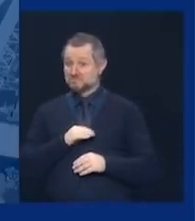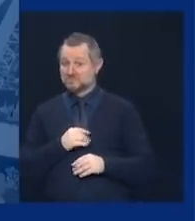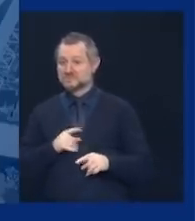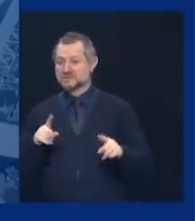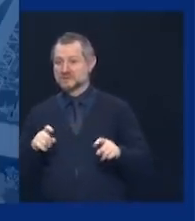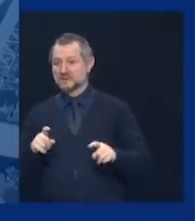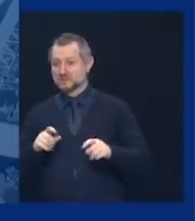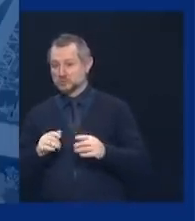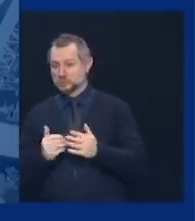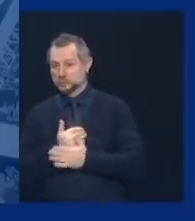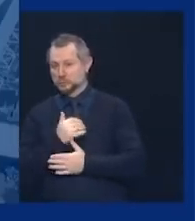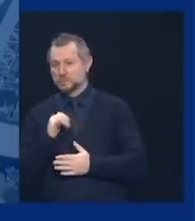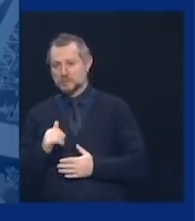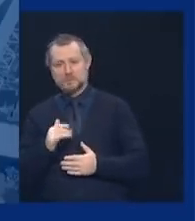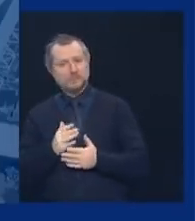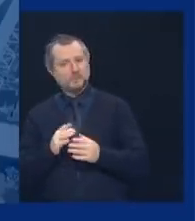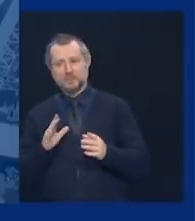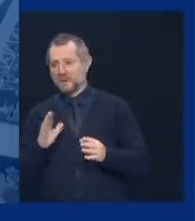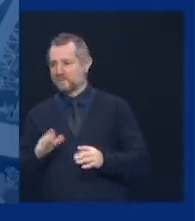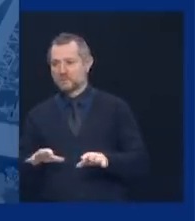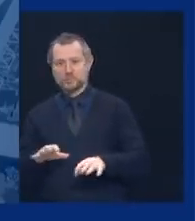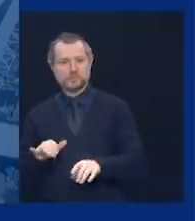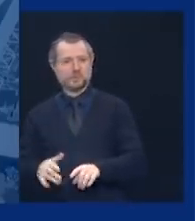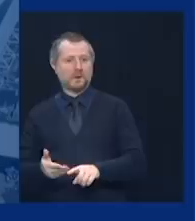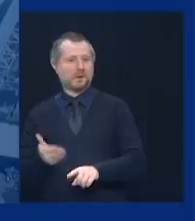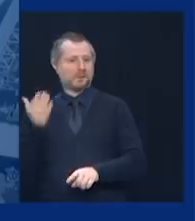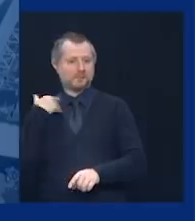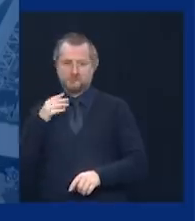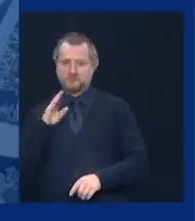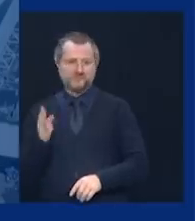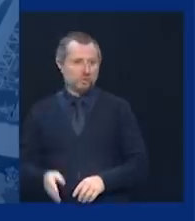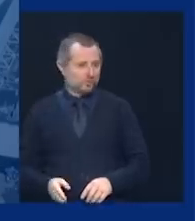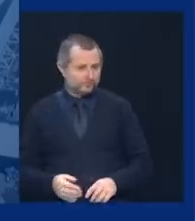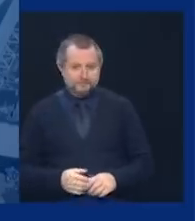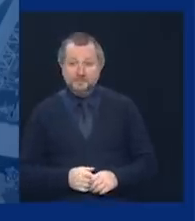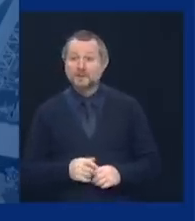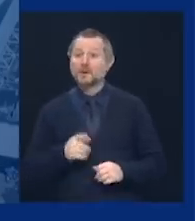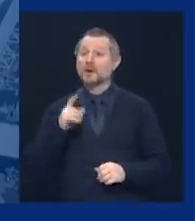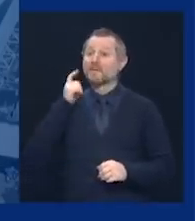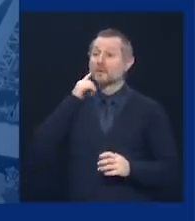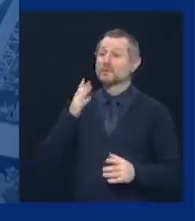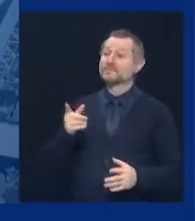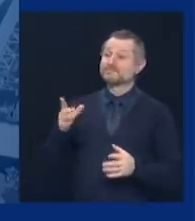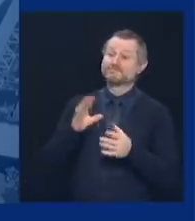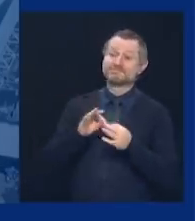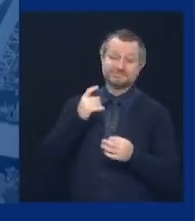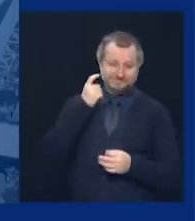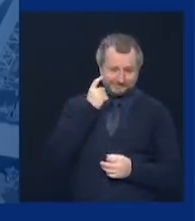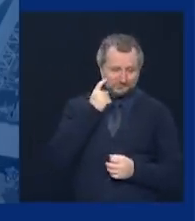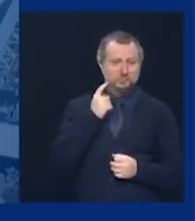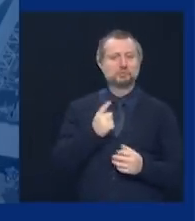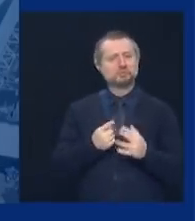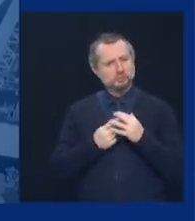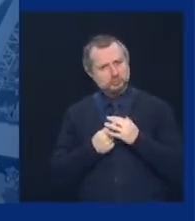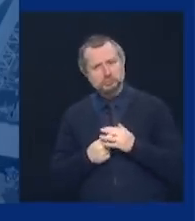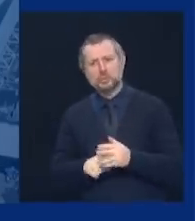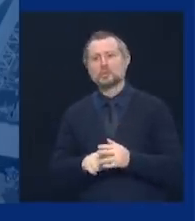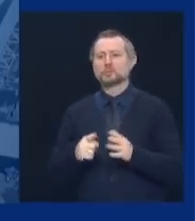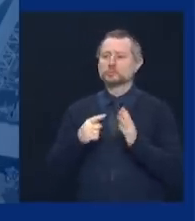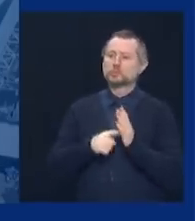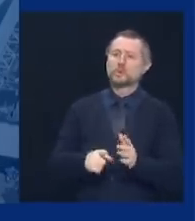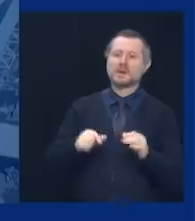piece, which no one else is doing anywhere in the country, but as the Governor points out, this would be the beginning to start to show how you could